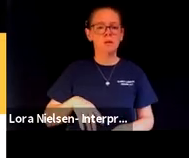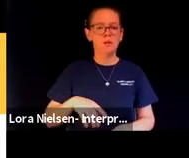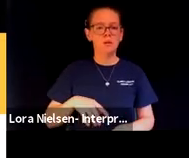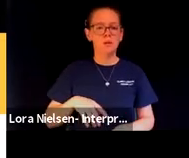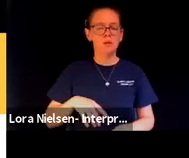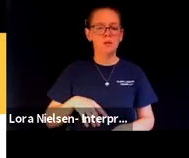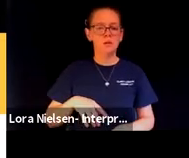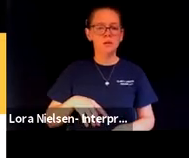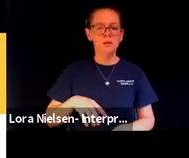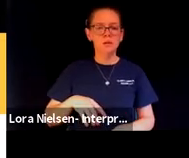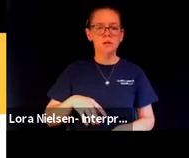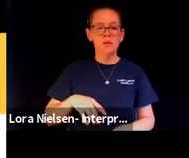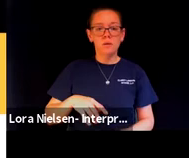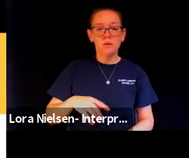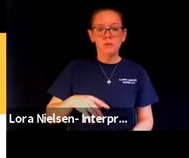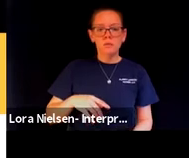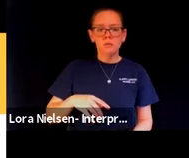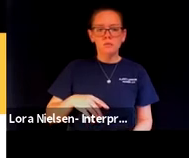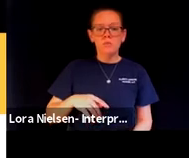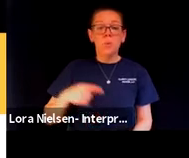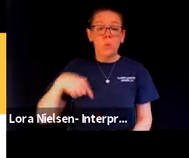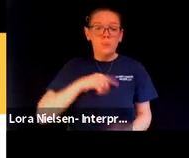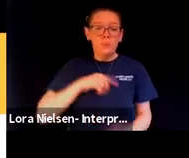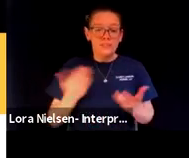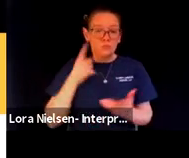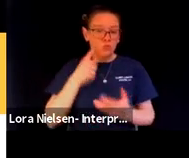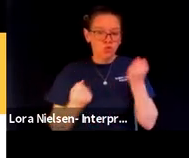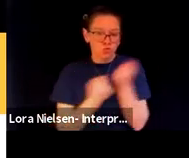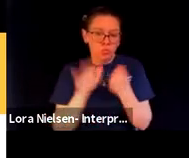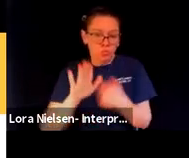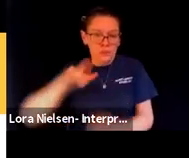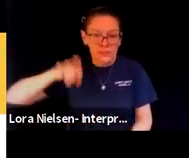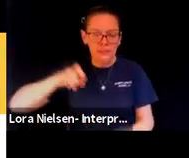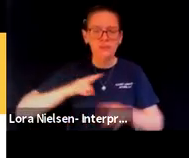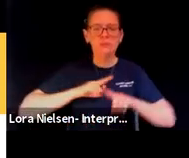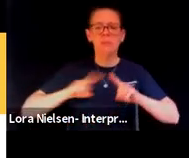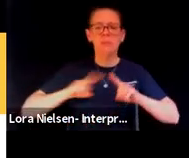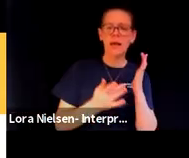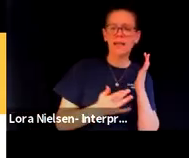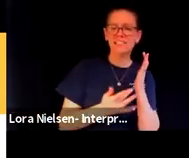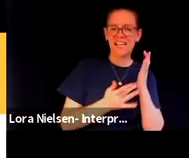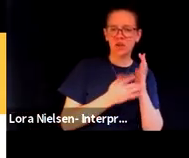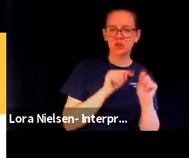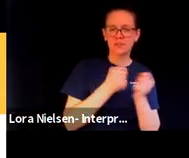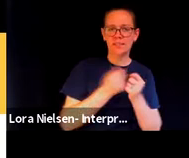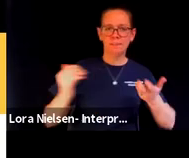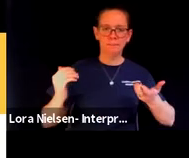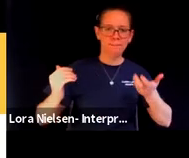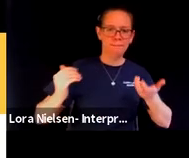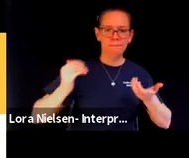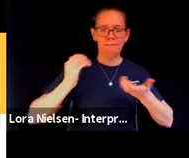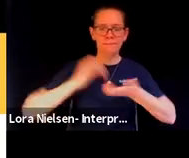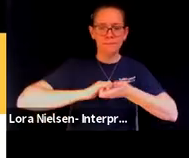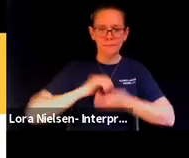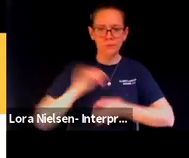to support what you guys need, but we're also sitting kind of at that intersection of the technology team, right? So we're building new tool sets and we're integrating